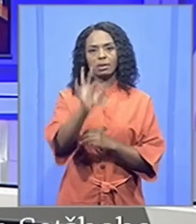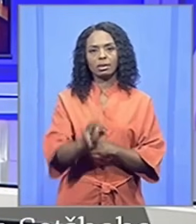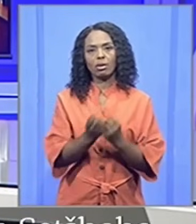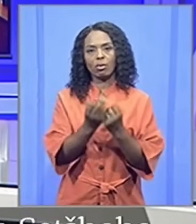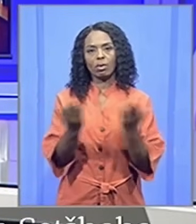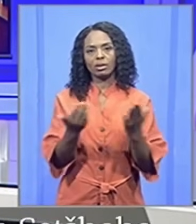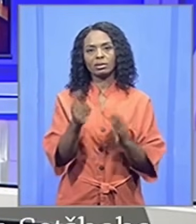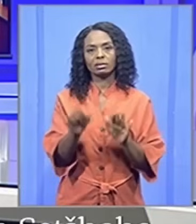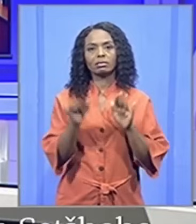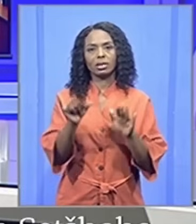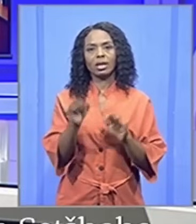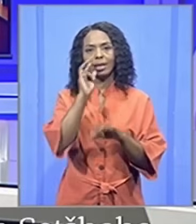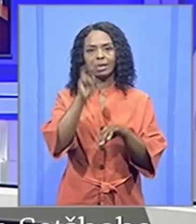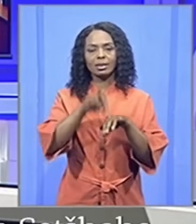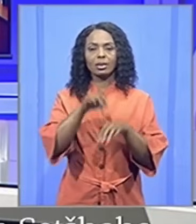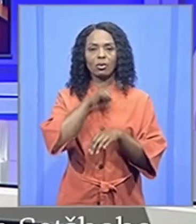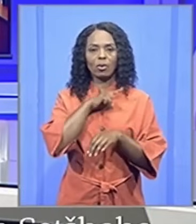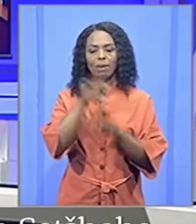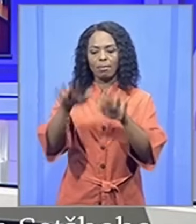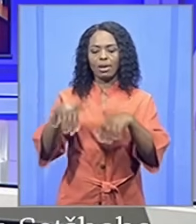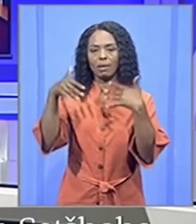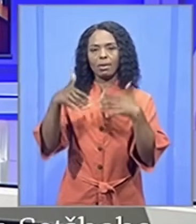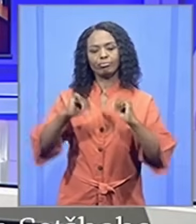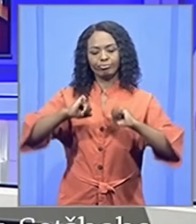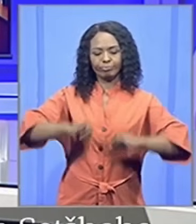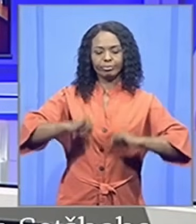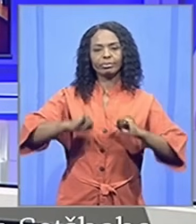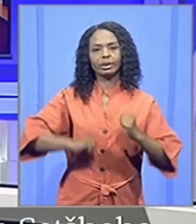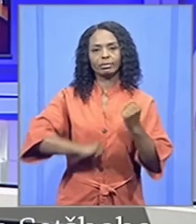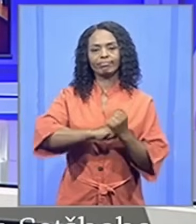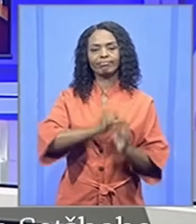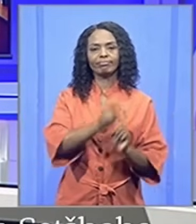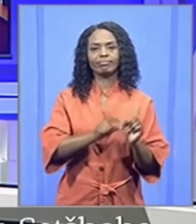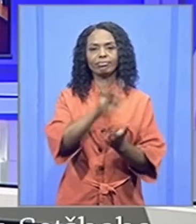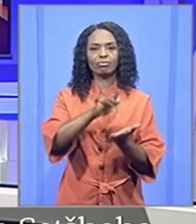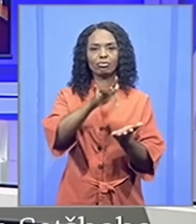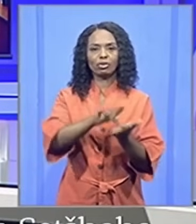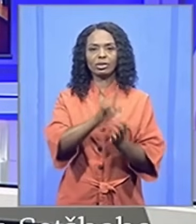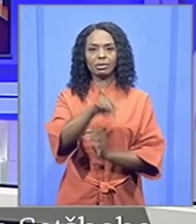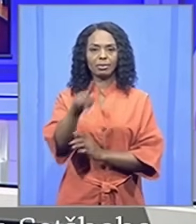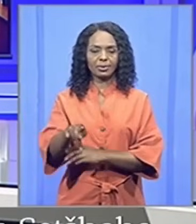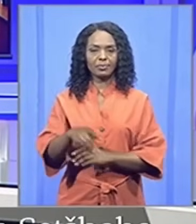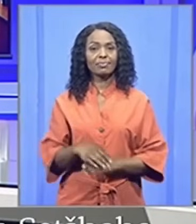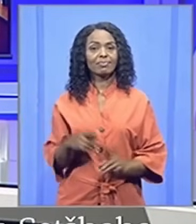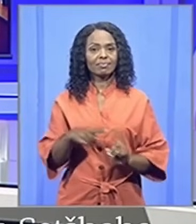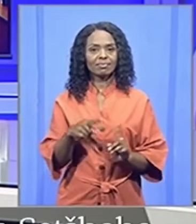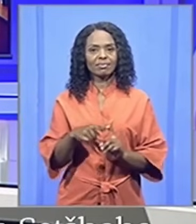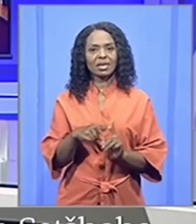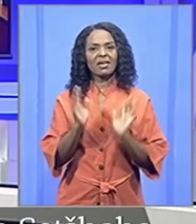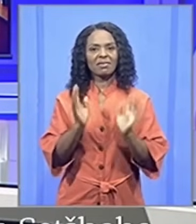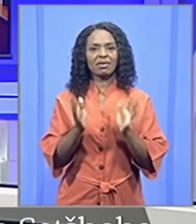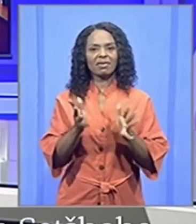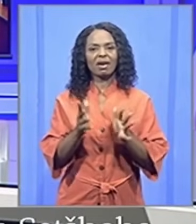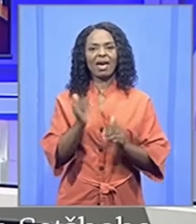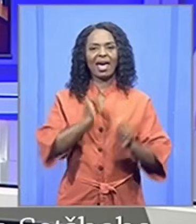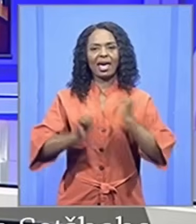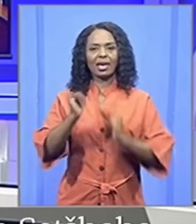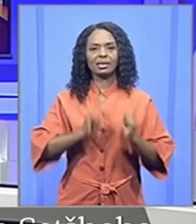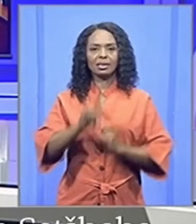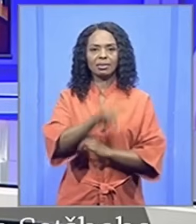gore parlamente e dumele go thwalwa ga mošireletši wa setšhaba. Qaleka o šomile maemong ao bjalo ka mošireletši